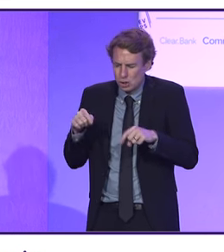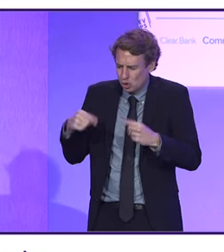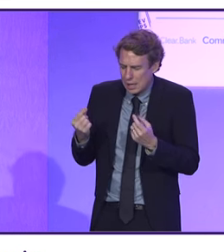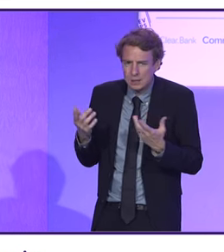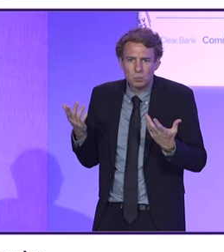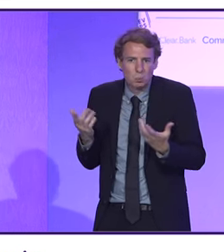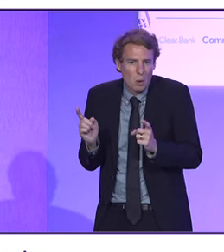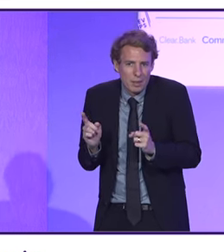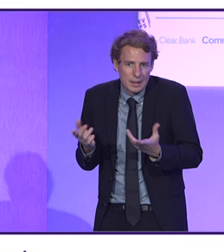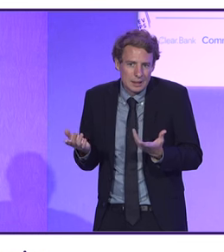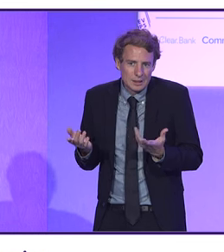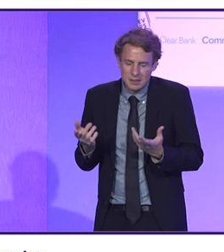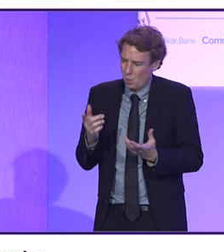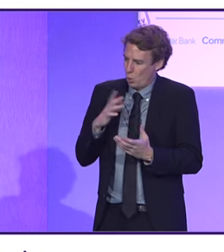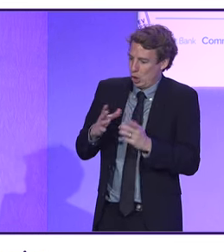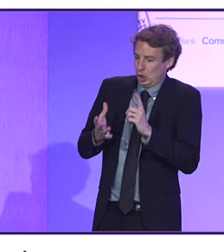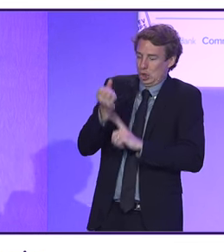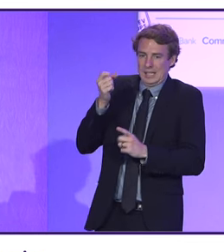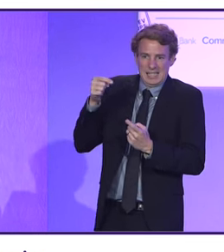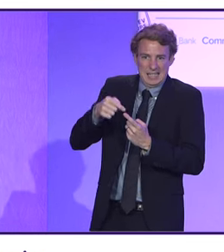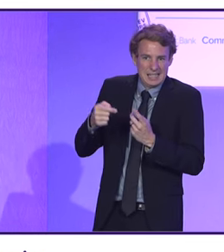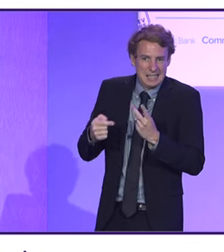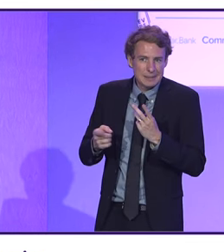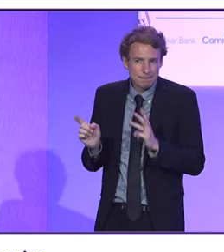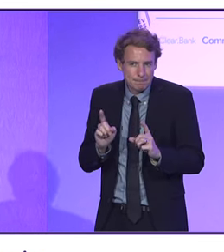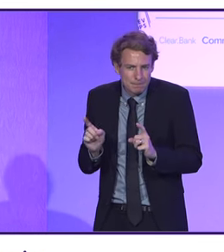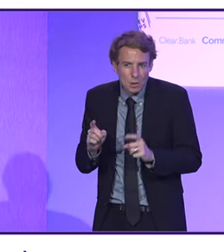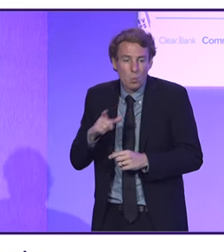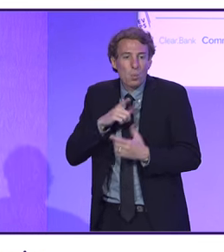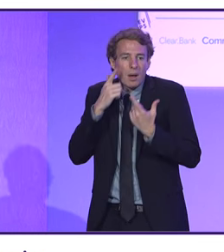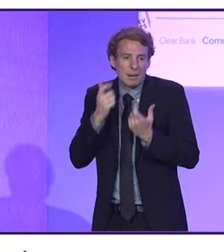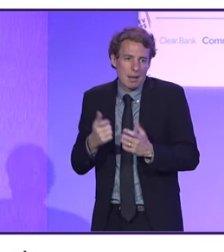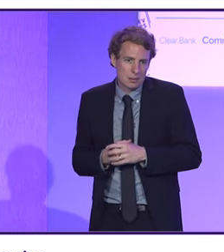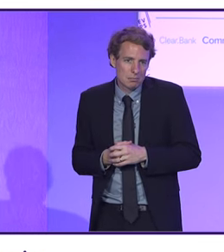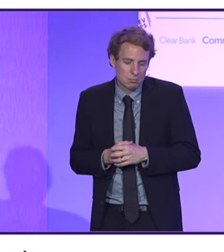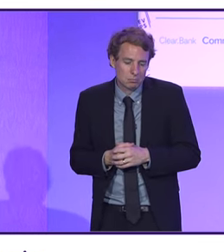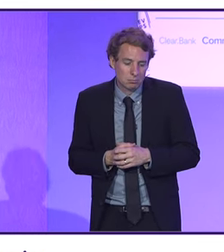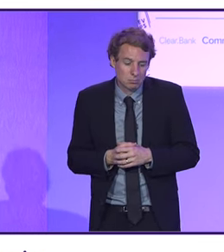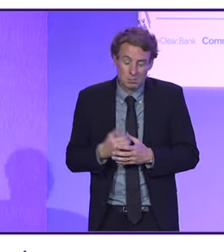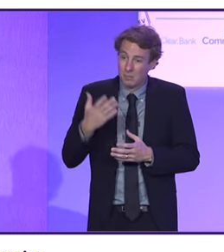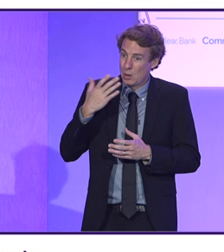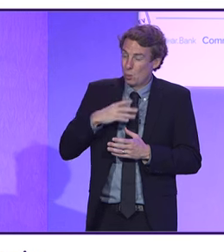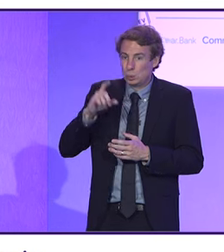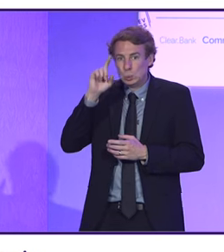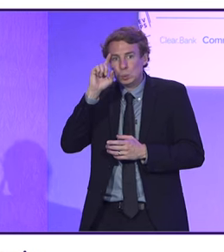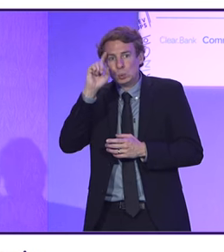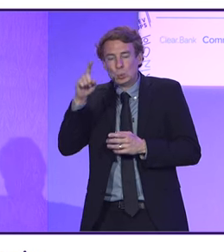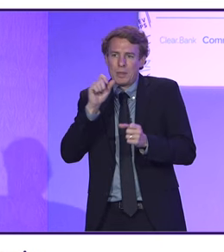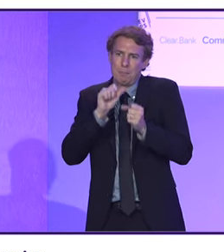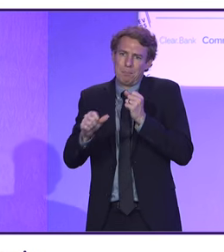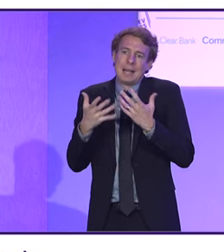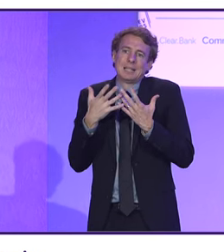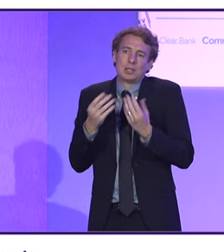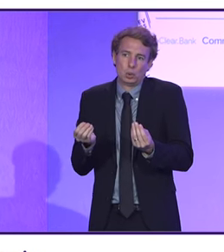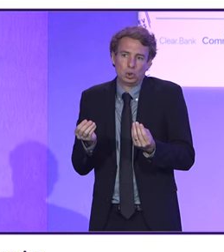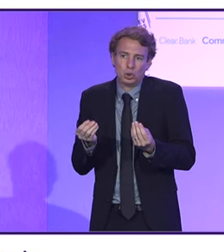And why do they care about it? Therefore, generating the best possible solution for all parties involved, taking into account all the